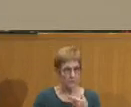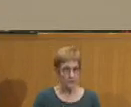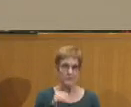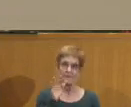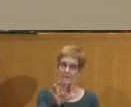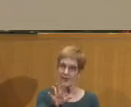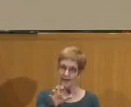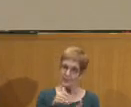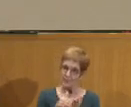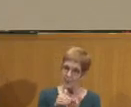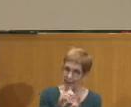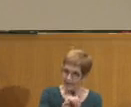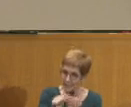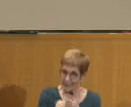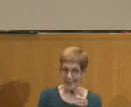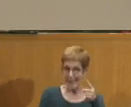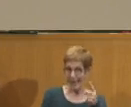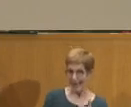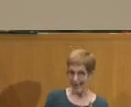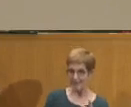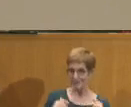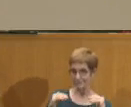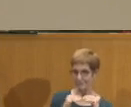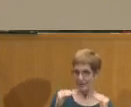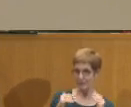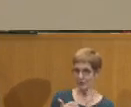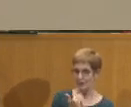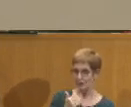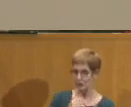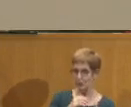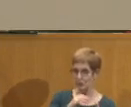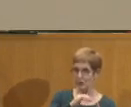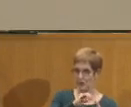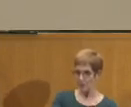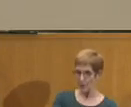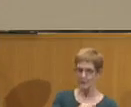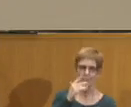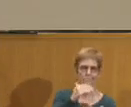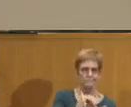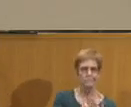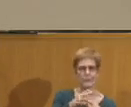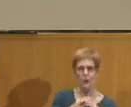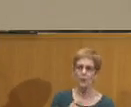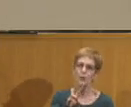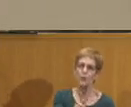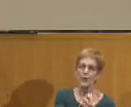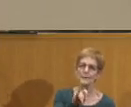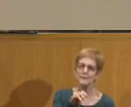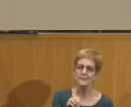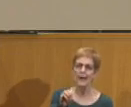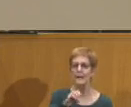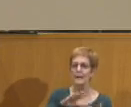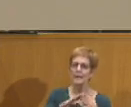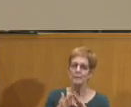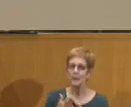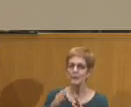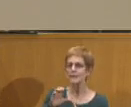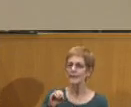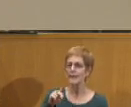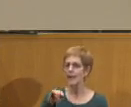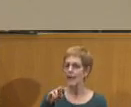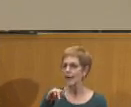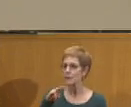now filled with constituents from District 2. 2 comprehensive neighborhood improvement projects. We have 10 total projects,